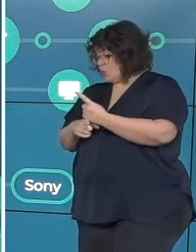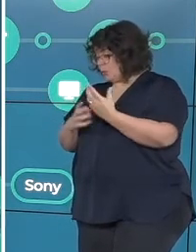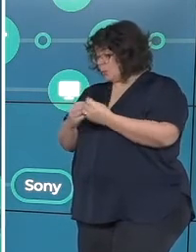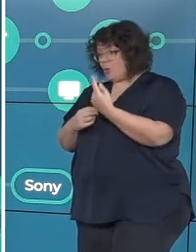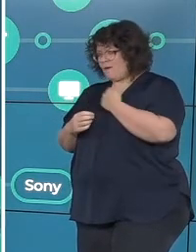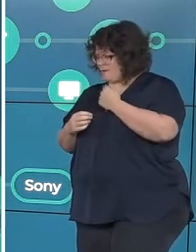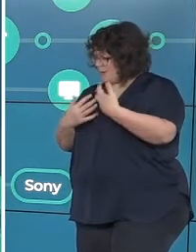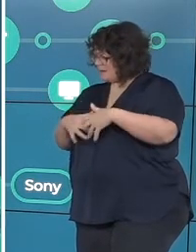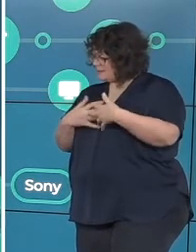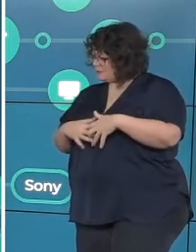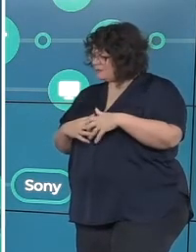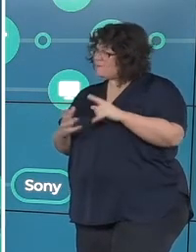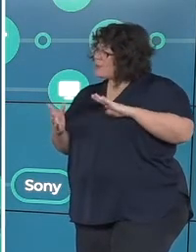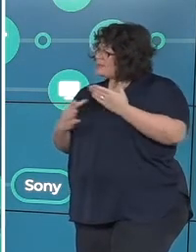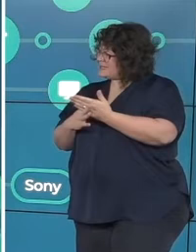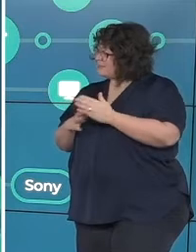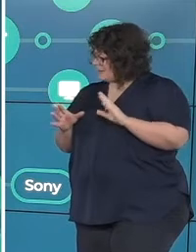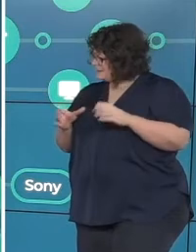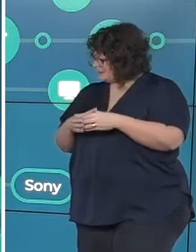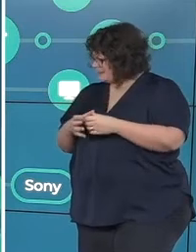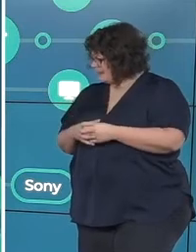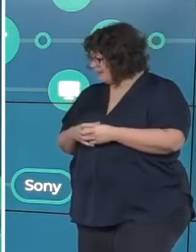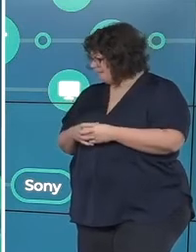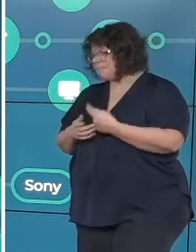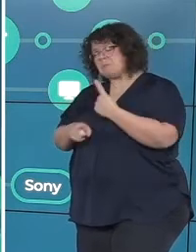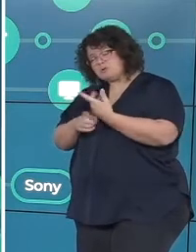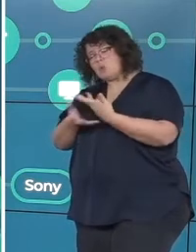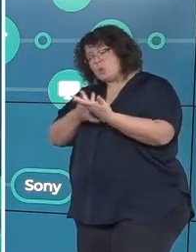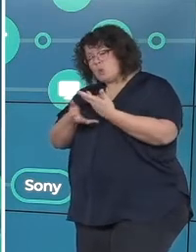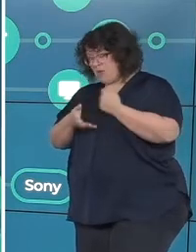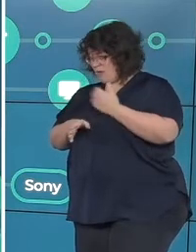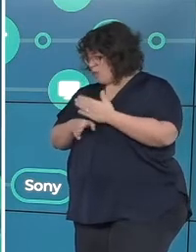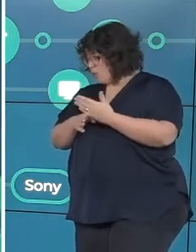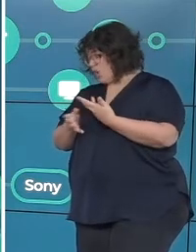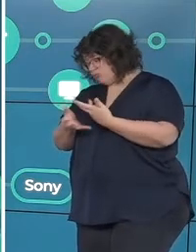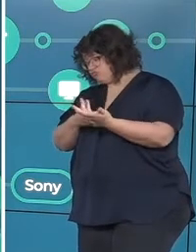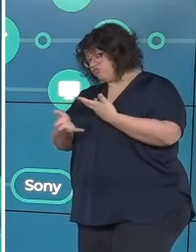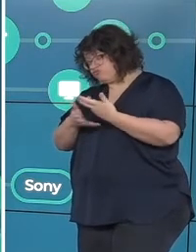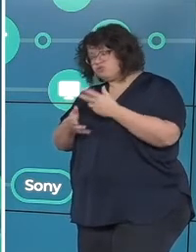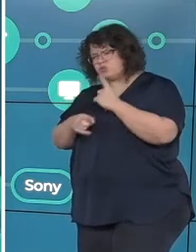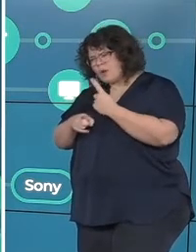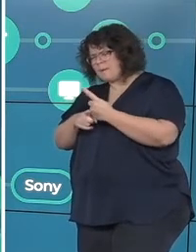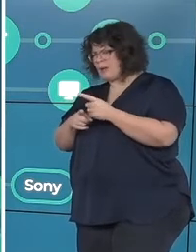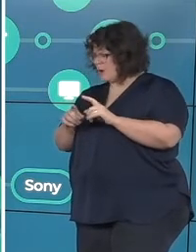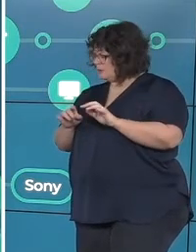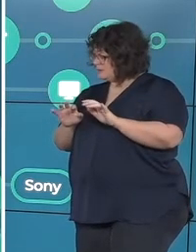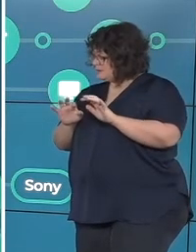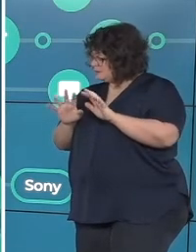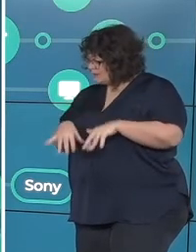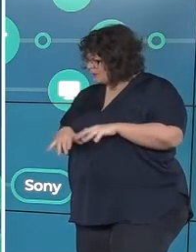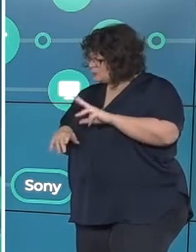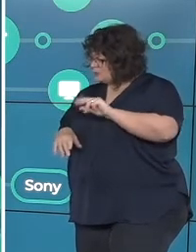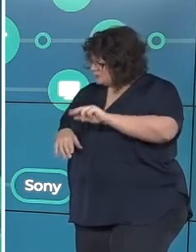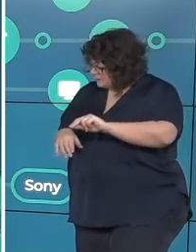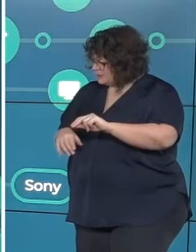was talking to him about the work they were doing on text-to-speech and mentioned you should do word-by-word highlighting. And I remember him